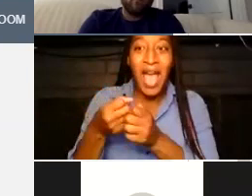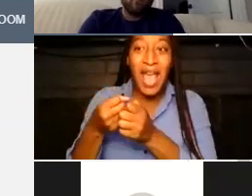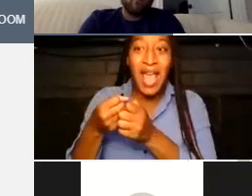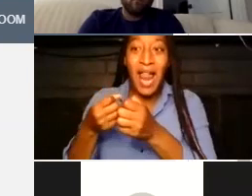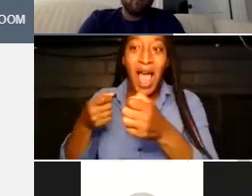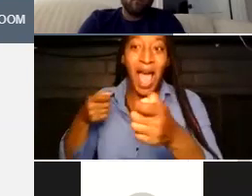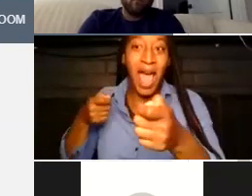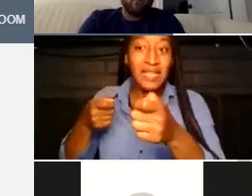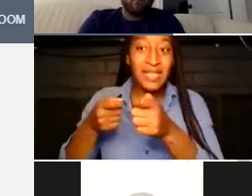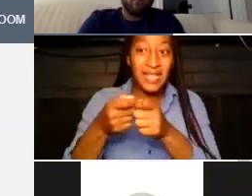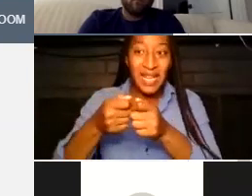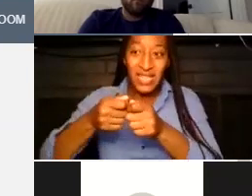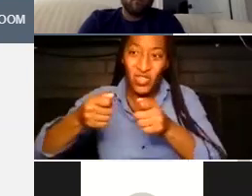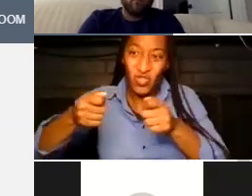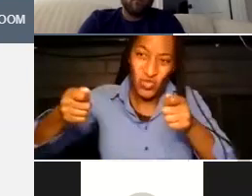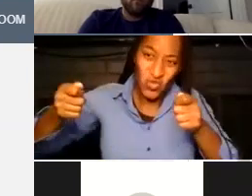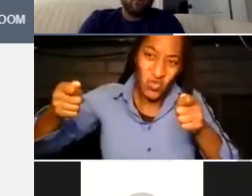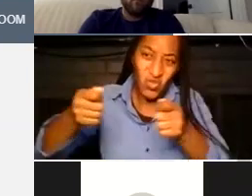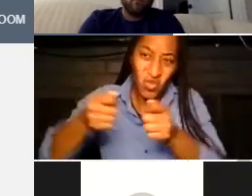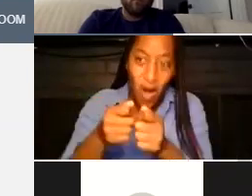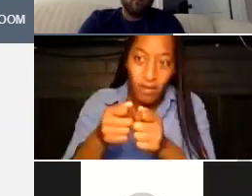a bit is for the inelastic collision.